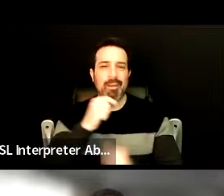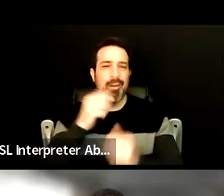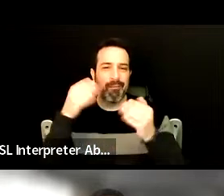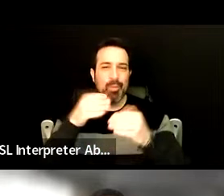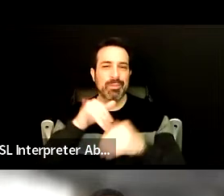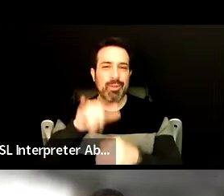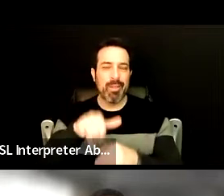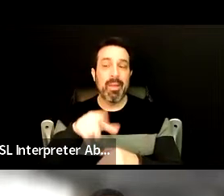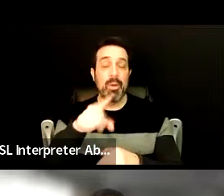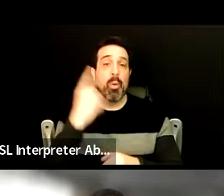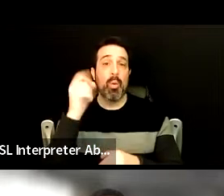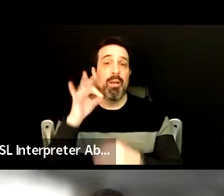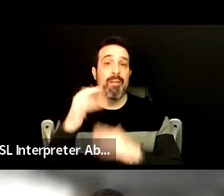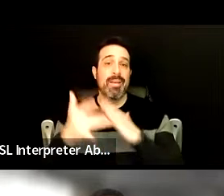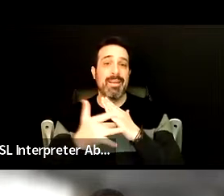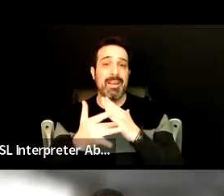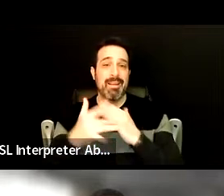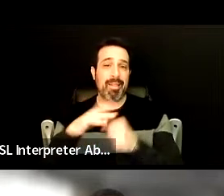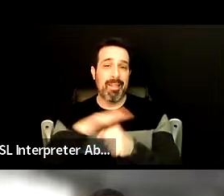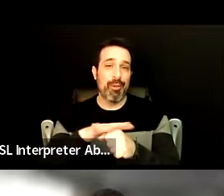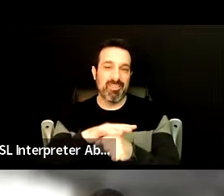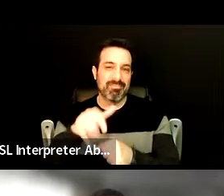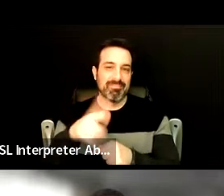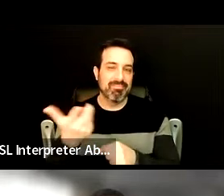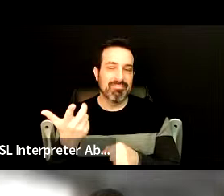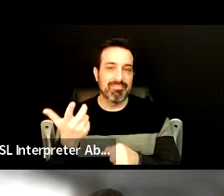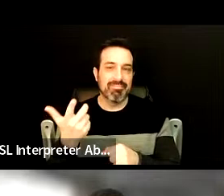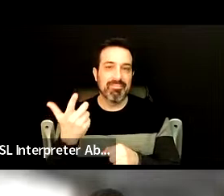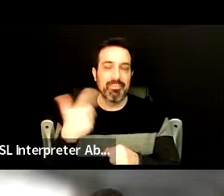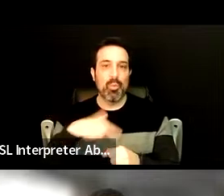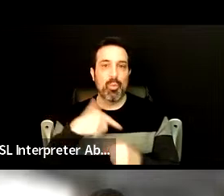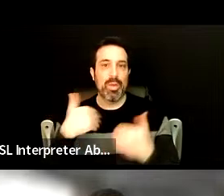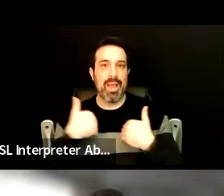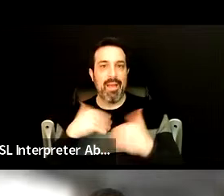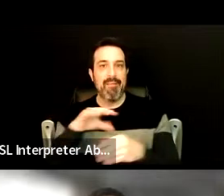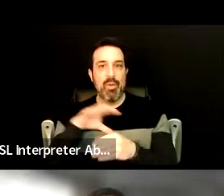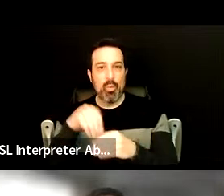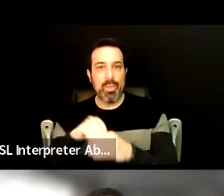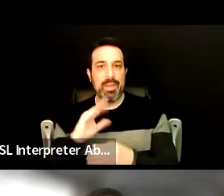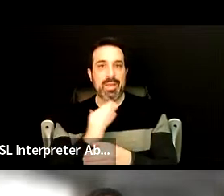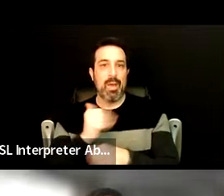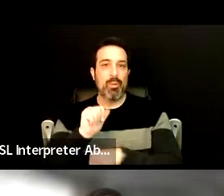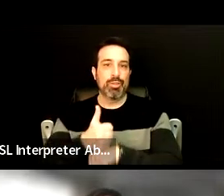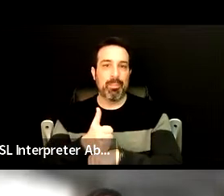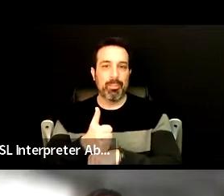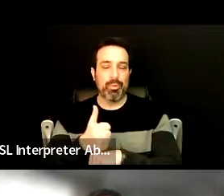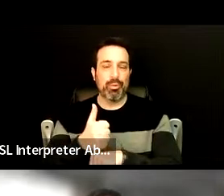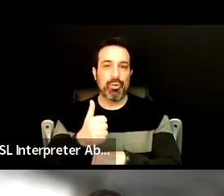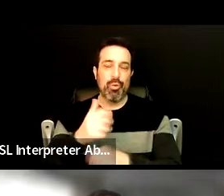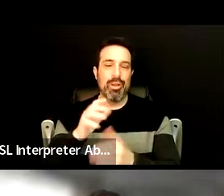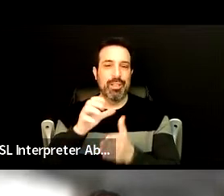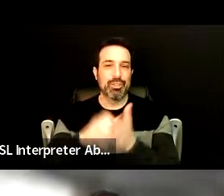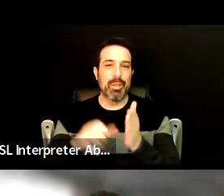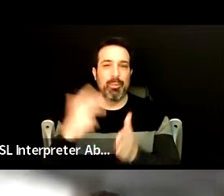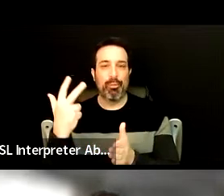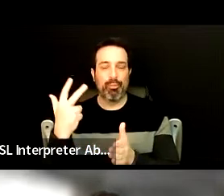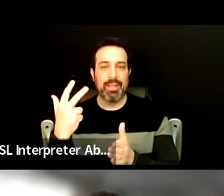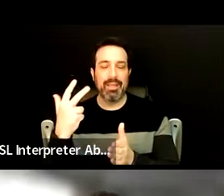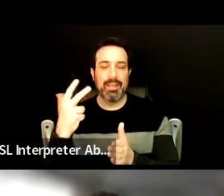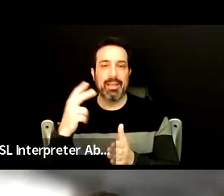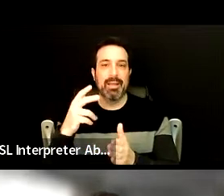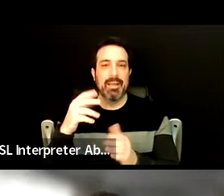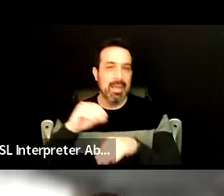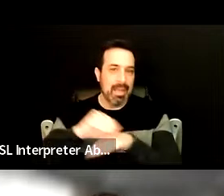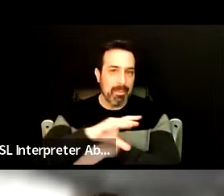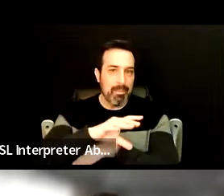again, one of those technical areas that we have within our Chapter 3 impacts